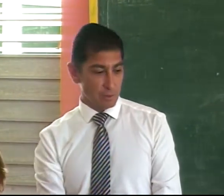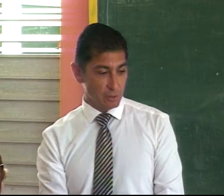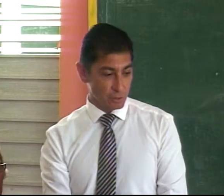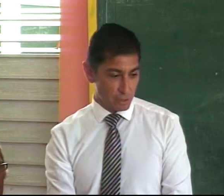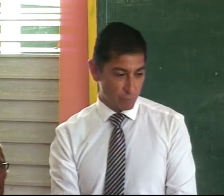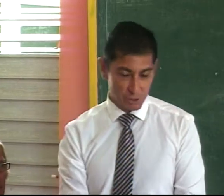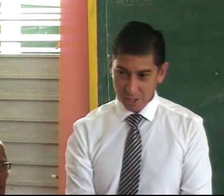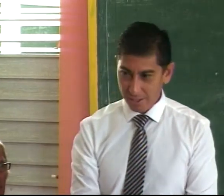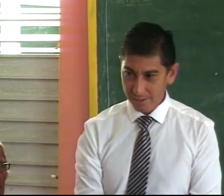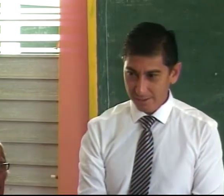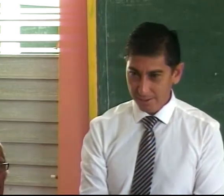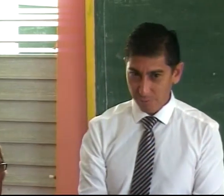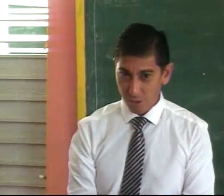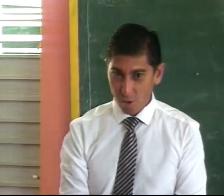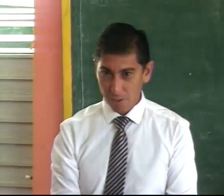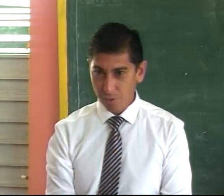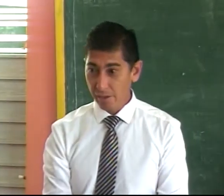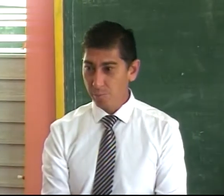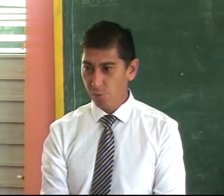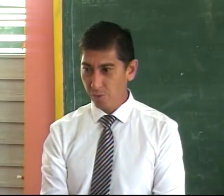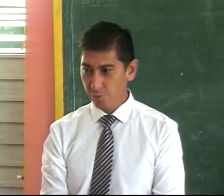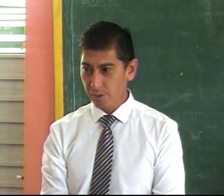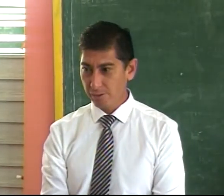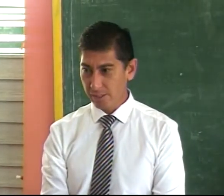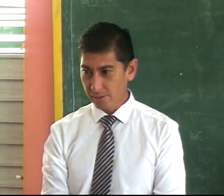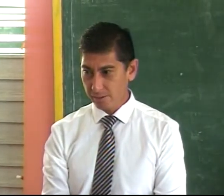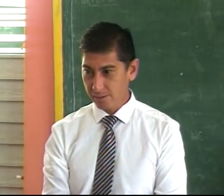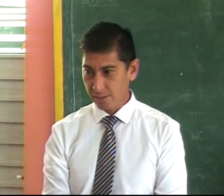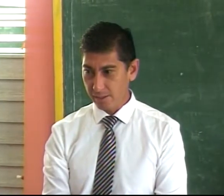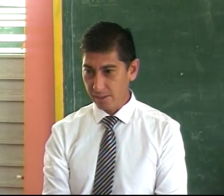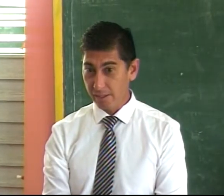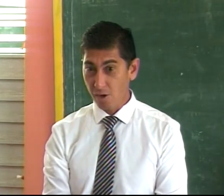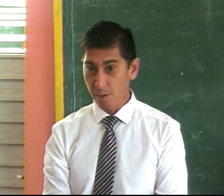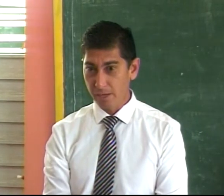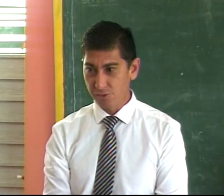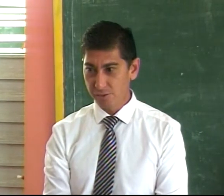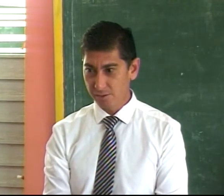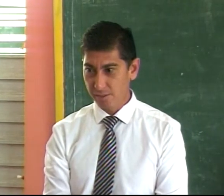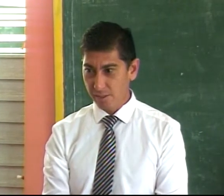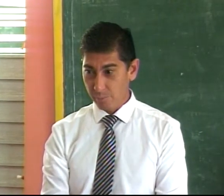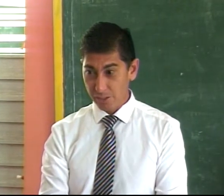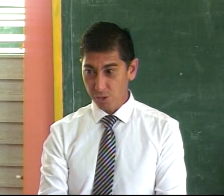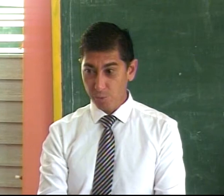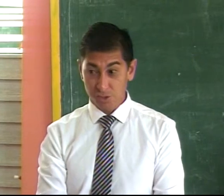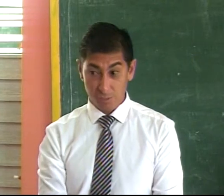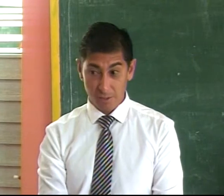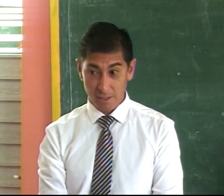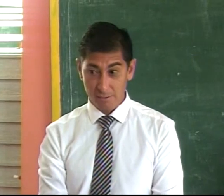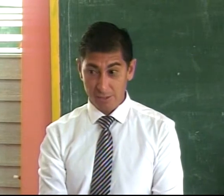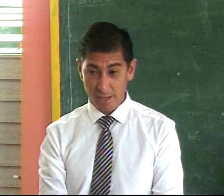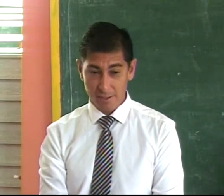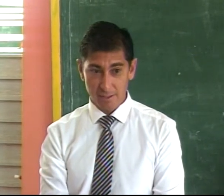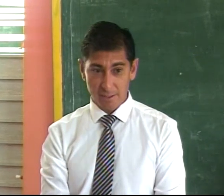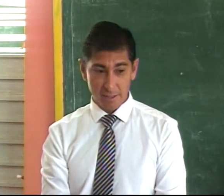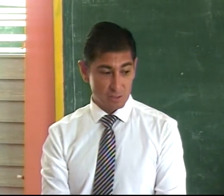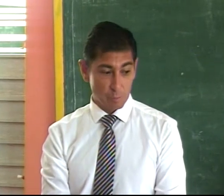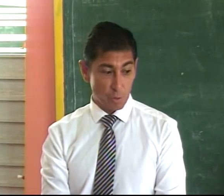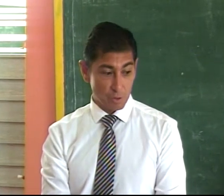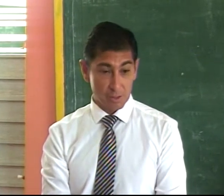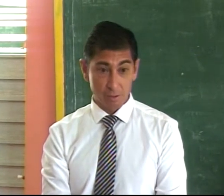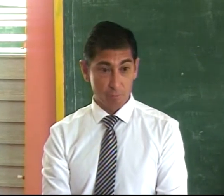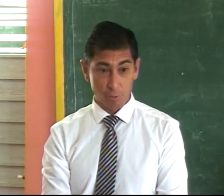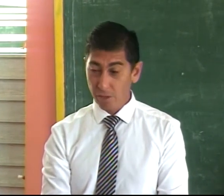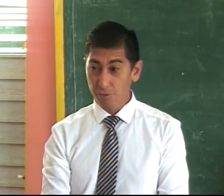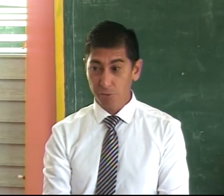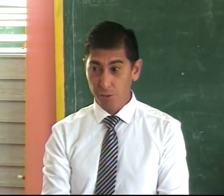use it For your studies We hope it will Improve your results In the common entrance But as your principal And I have said It's